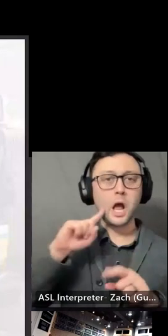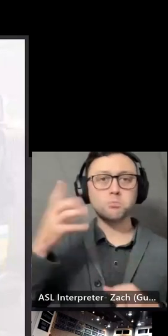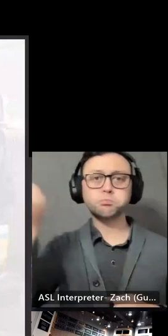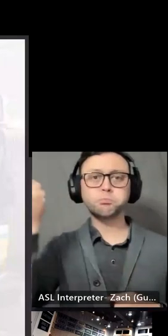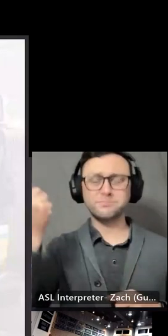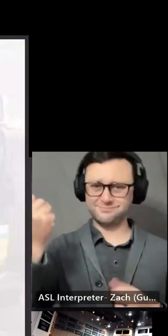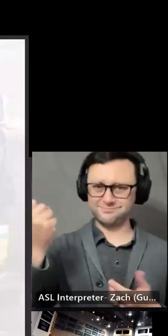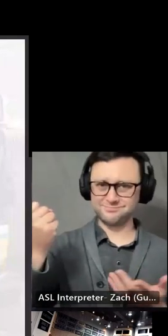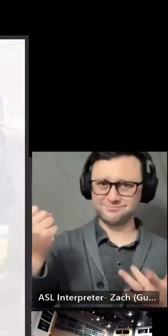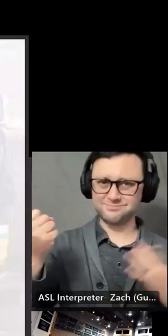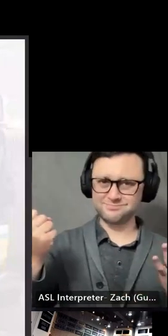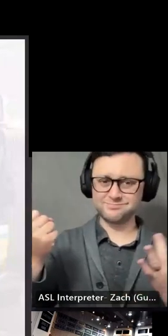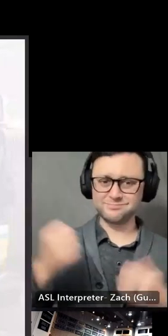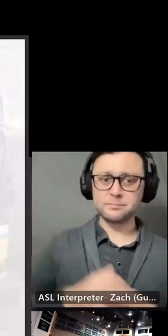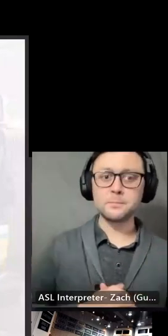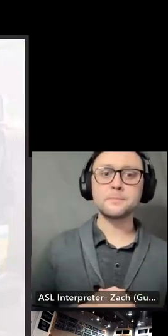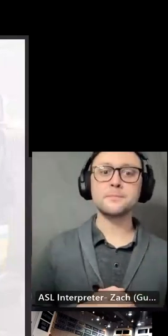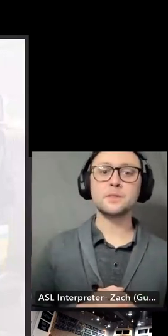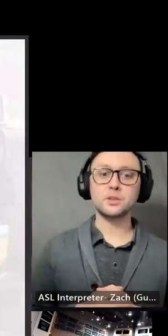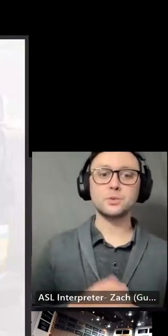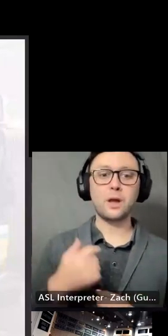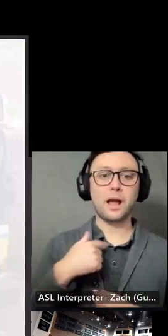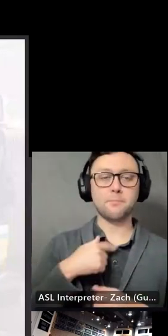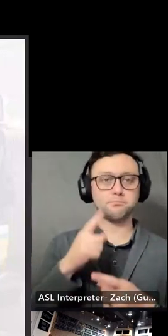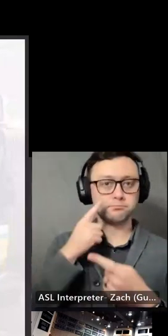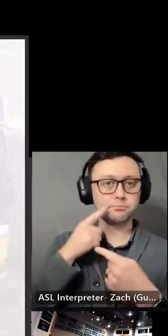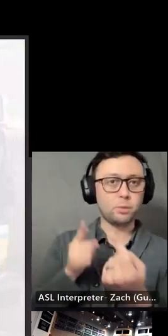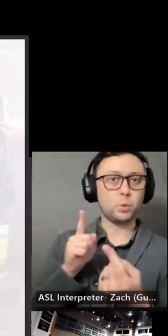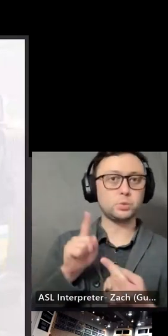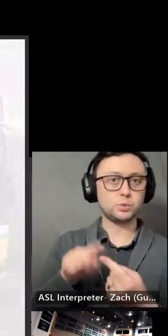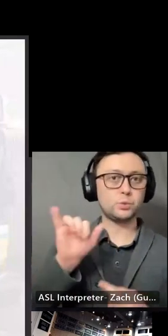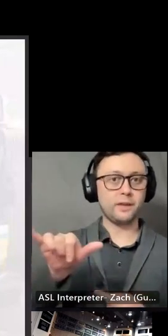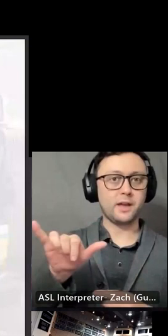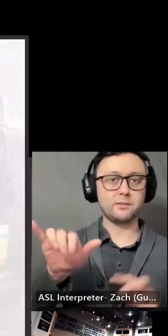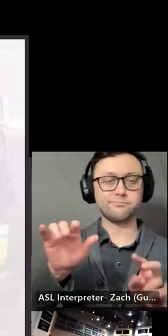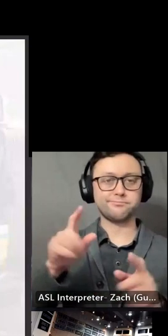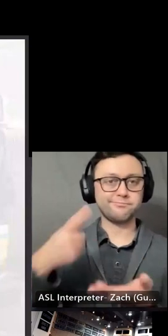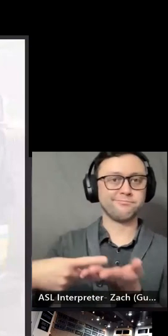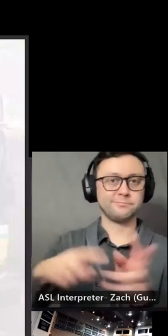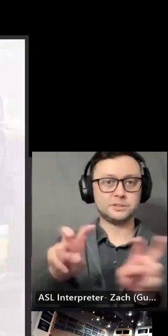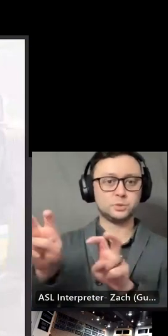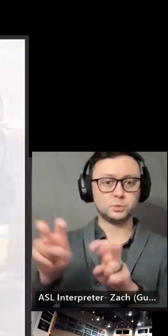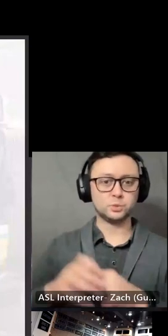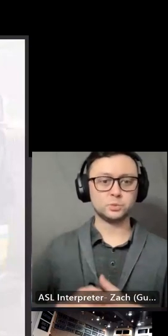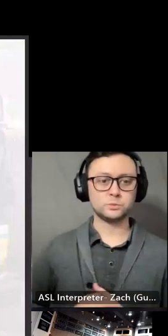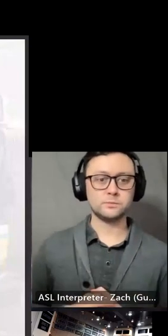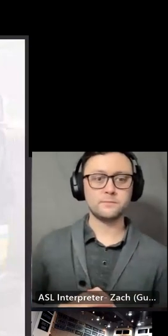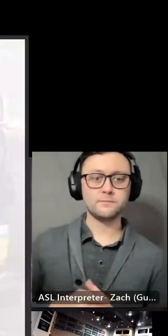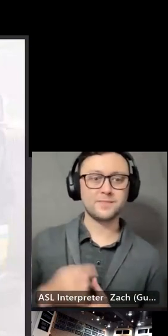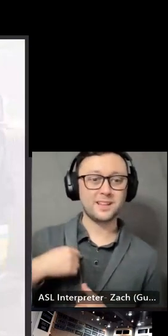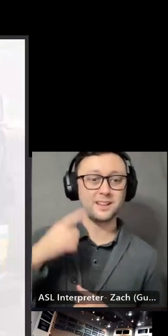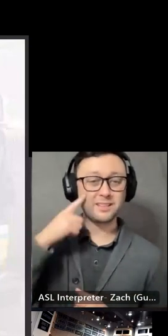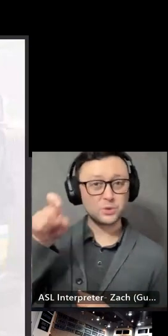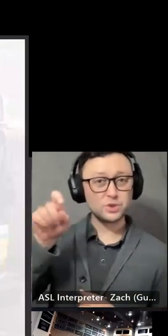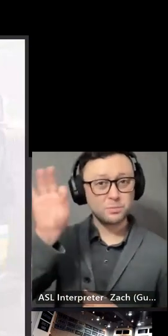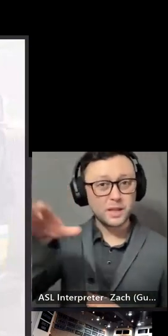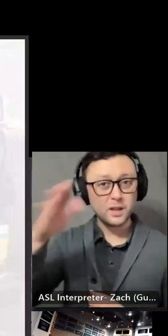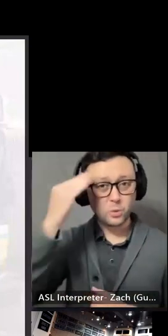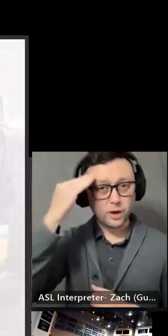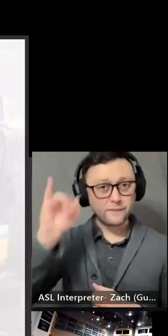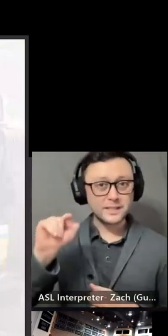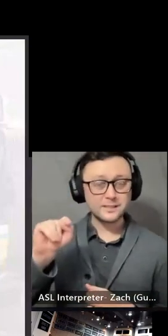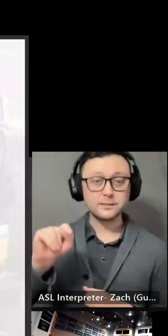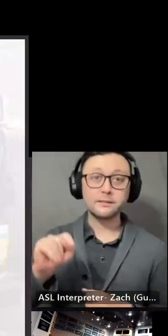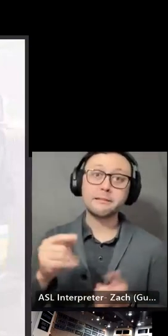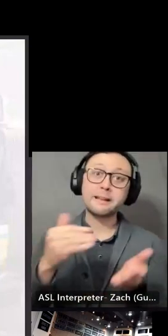we are unalterably opposed to that issue, and I think you need to be aware of it. And quite honestly, the salt yard, which